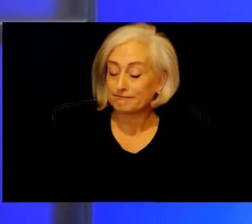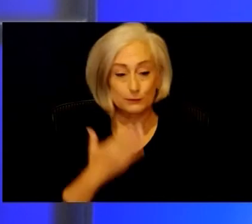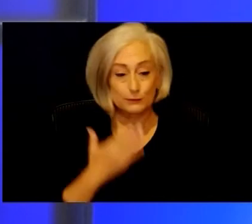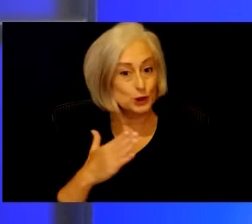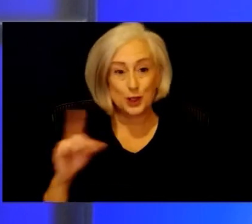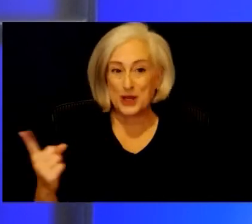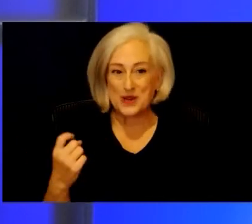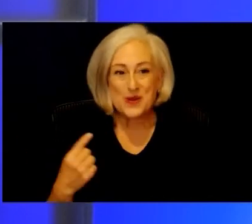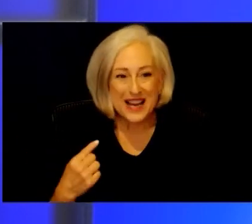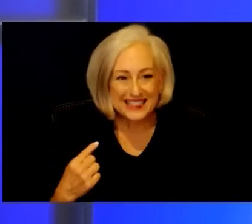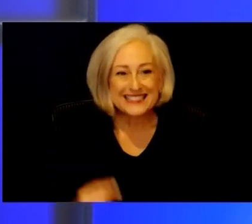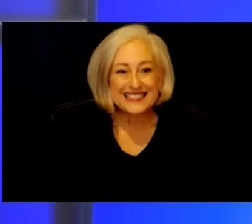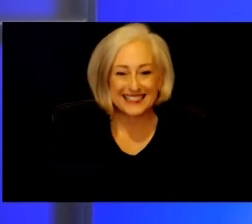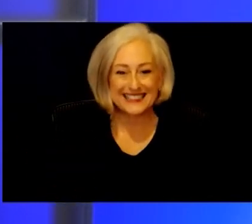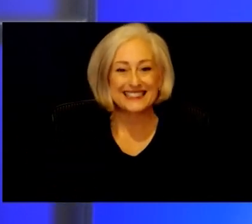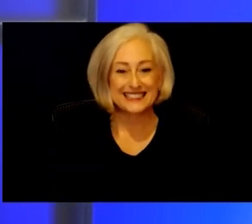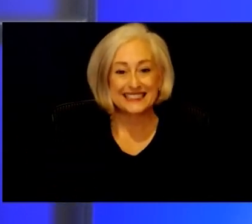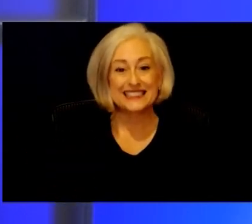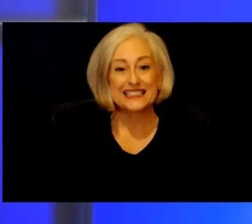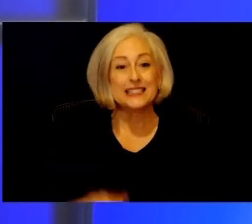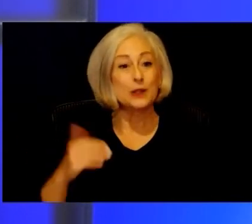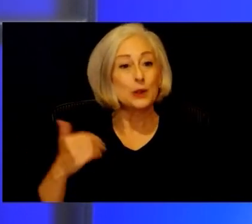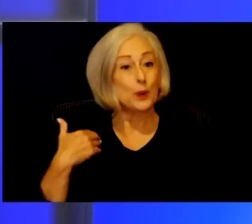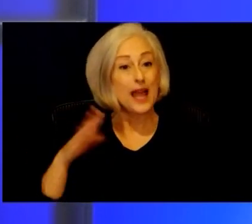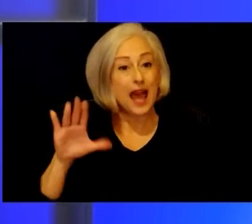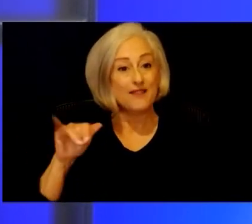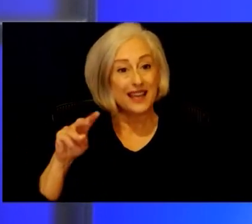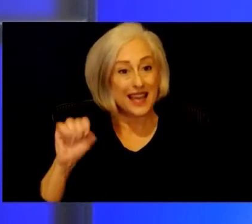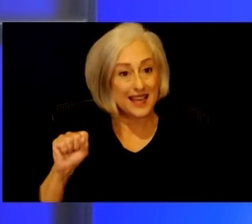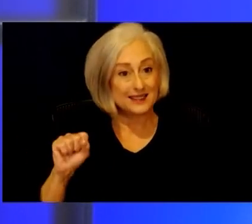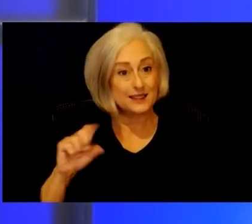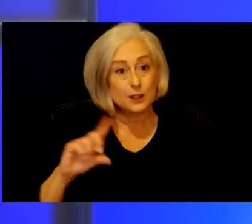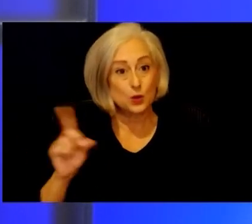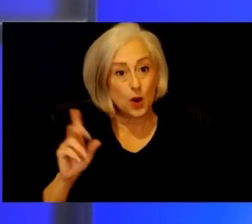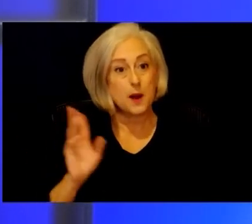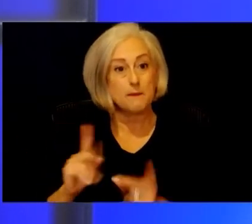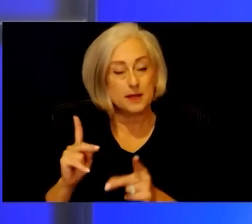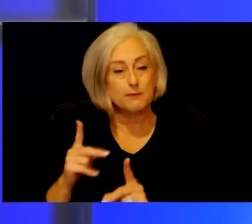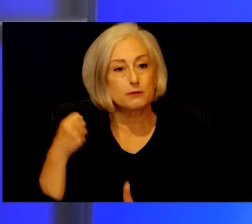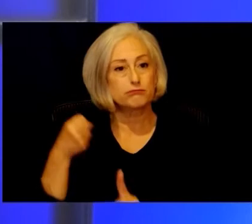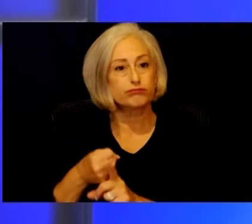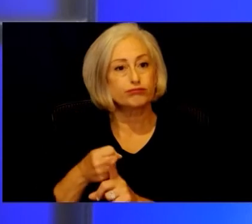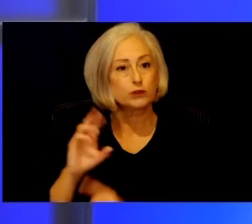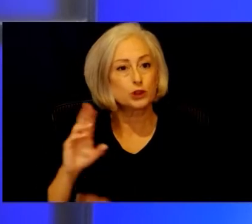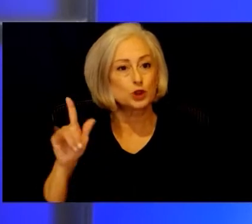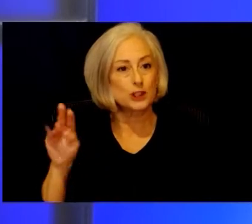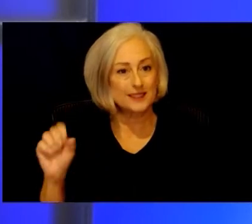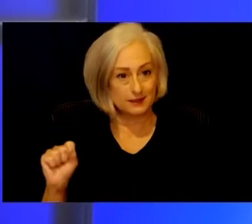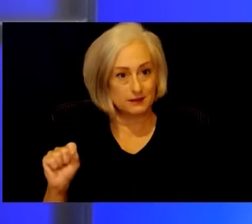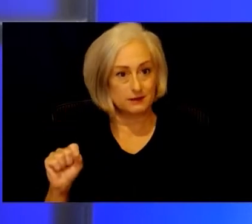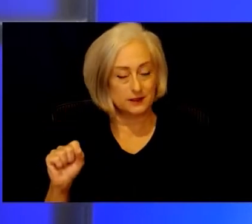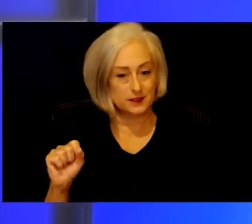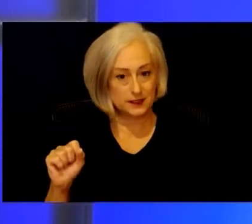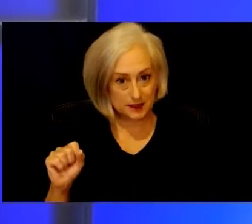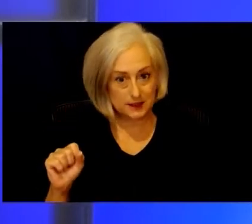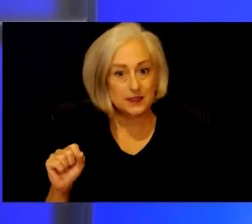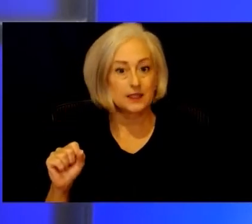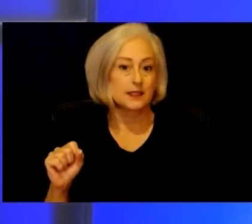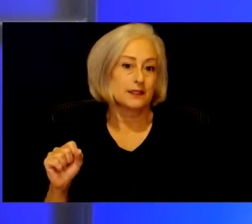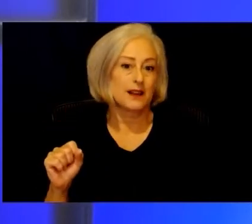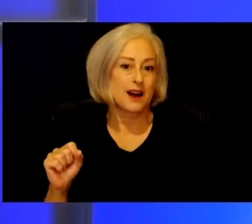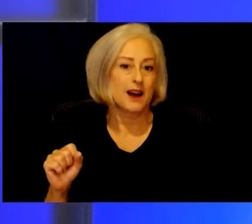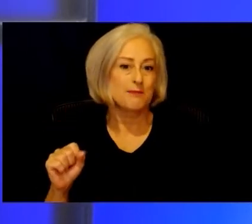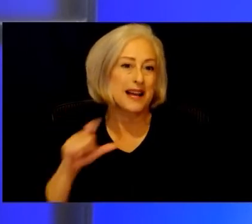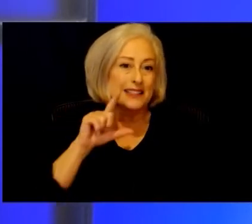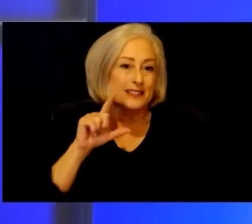is cases that people do get shingles and even getting, so they get chickenpox occasionally too. It tends